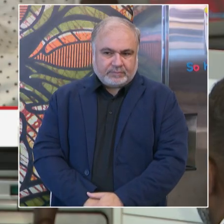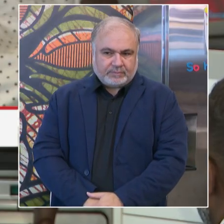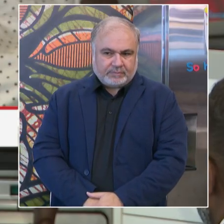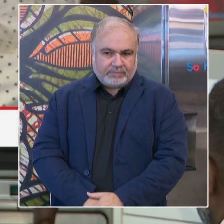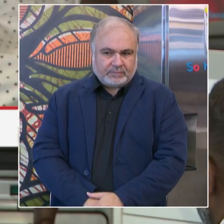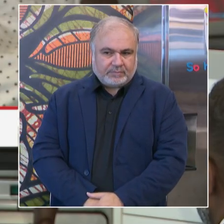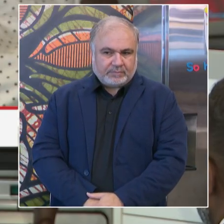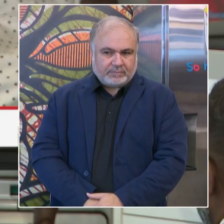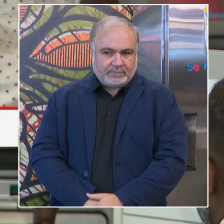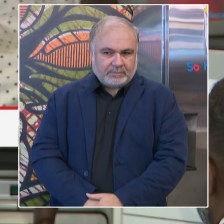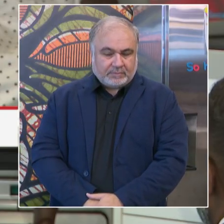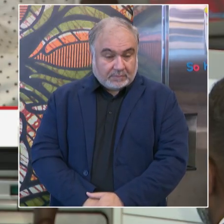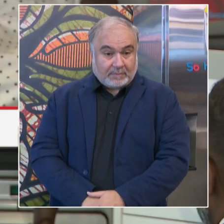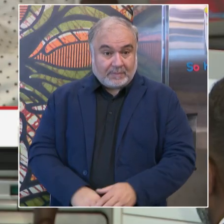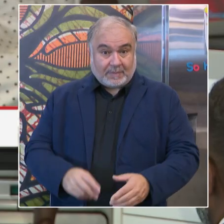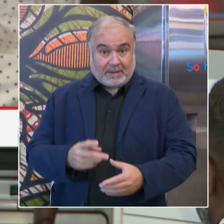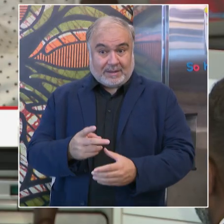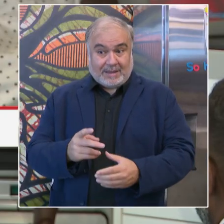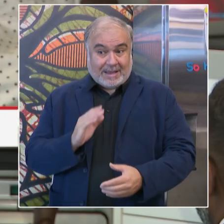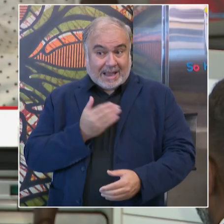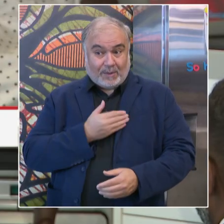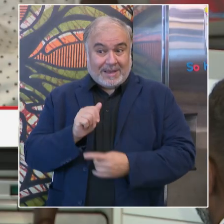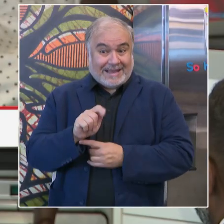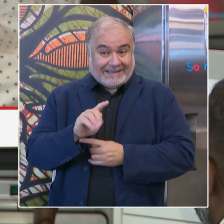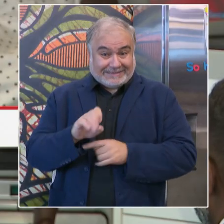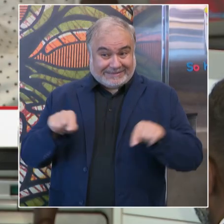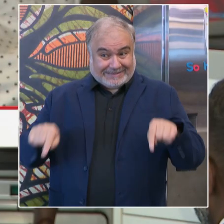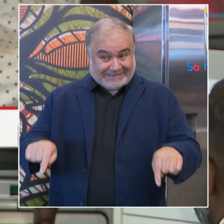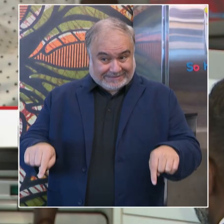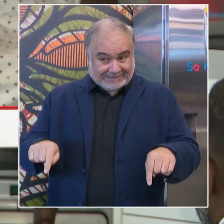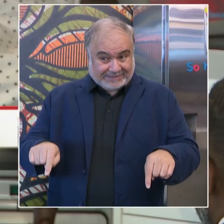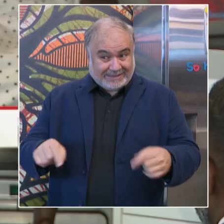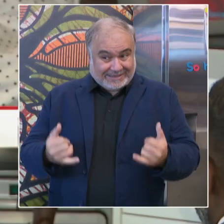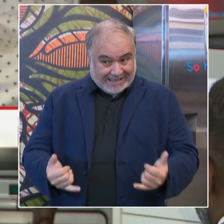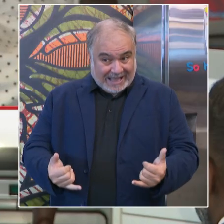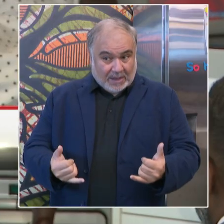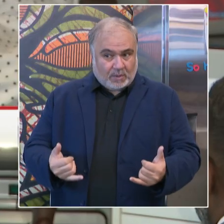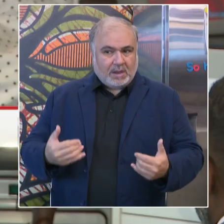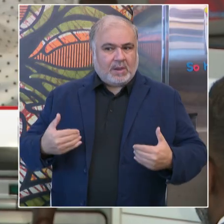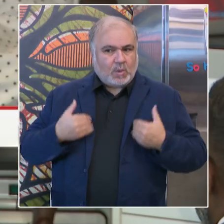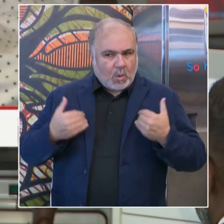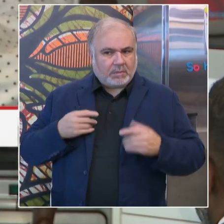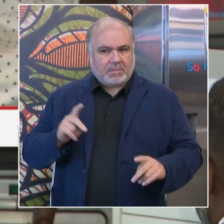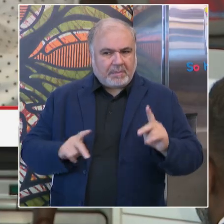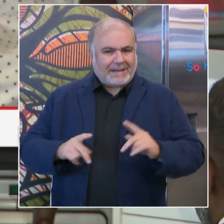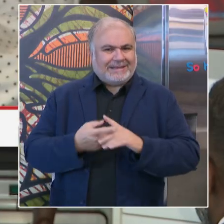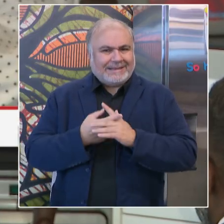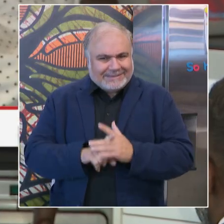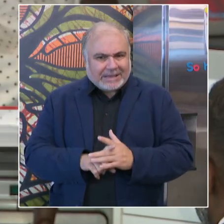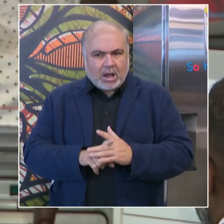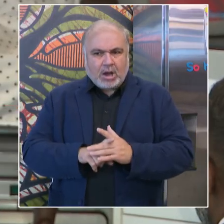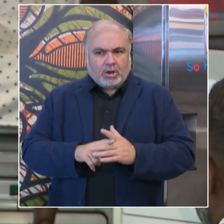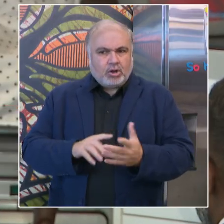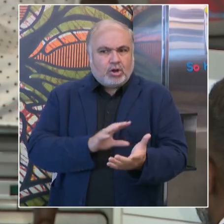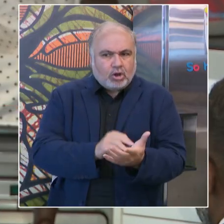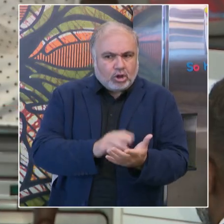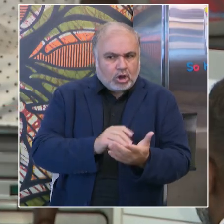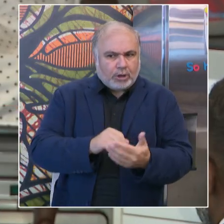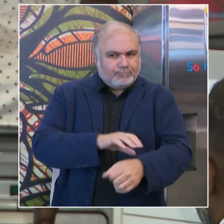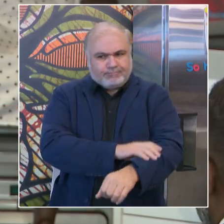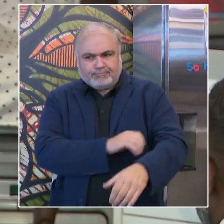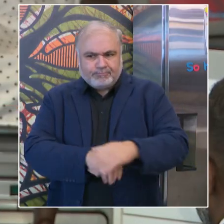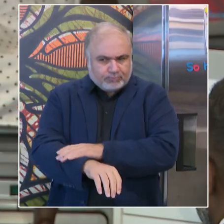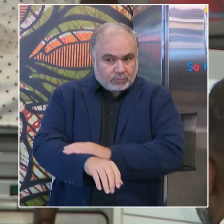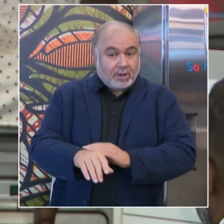are places where our young people can start earning college credits right now,